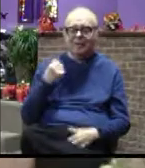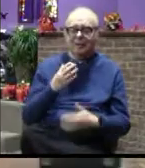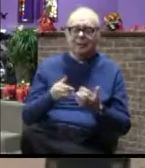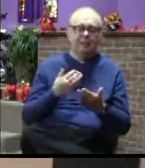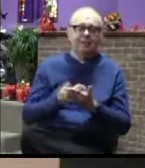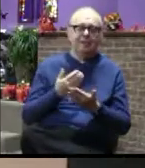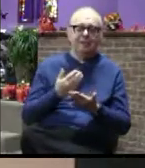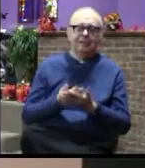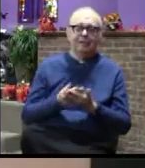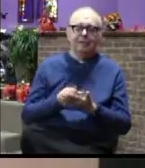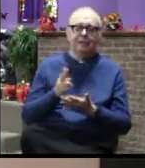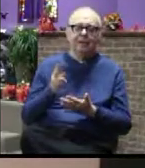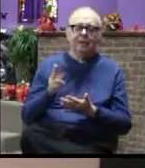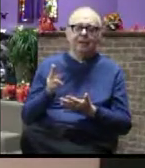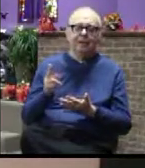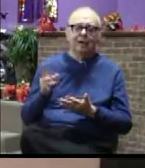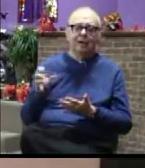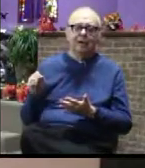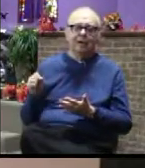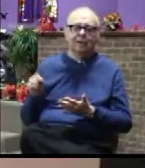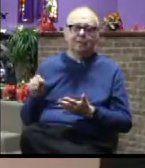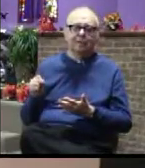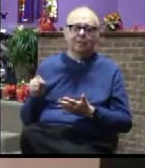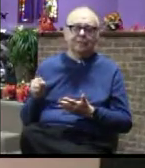All my money? Uncle Sam got that.